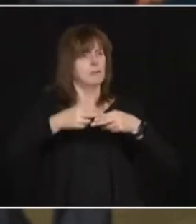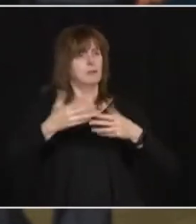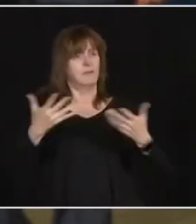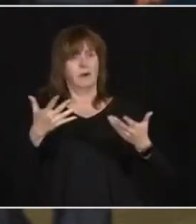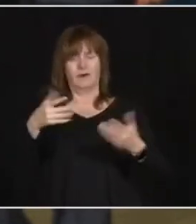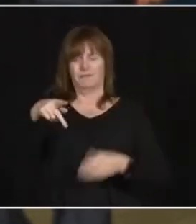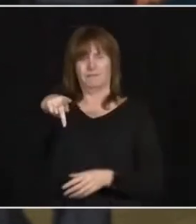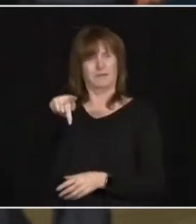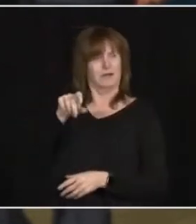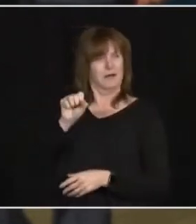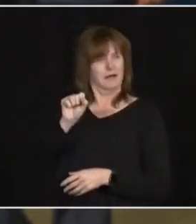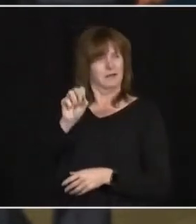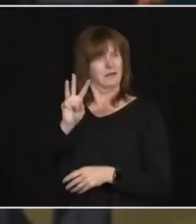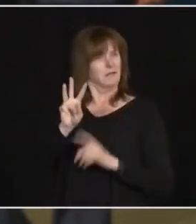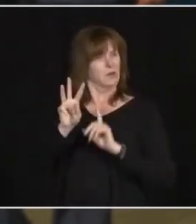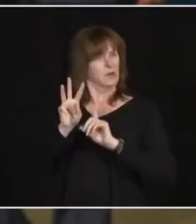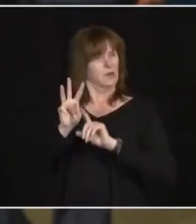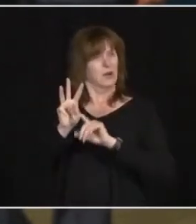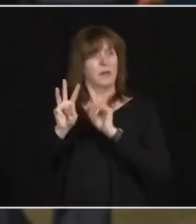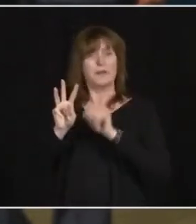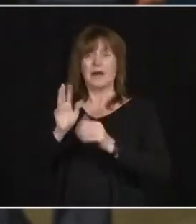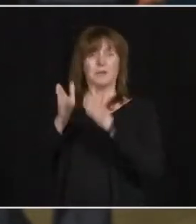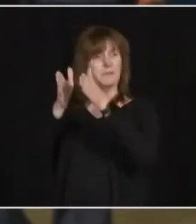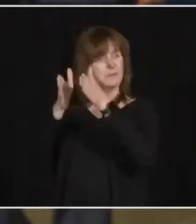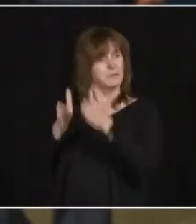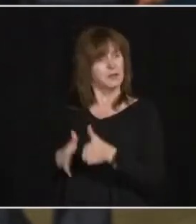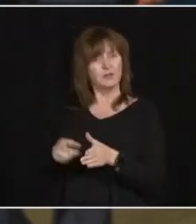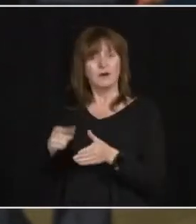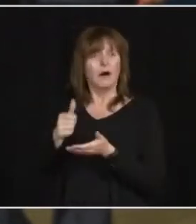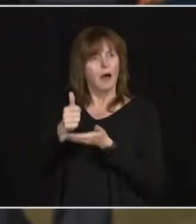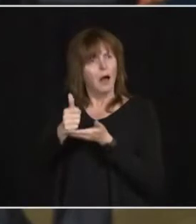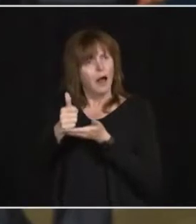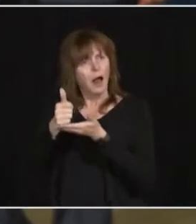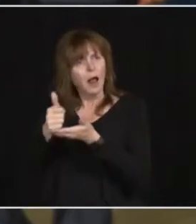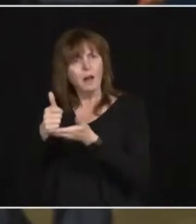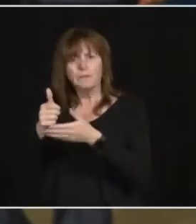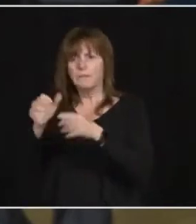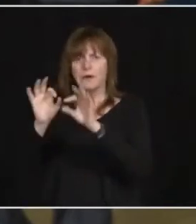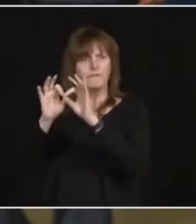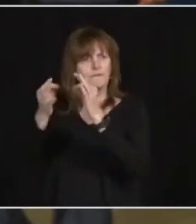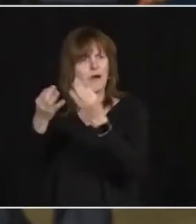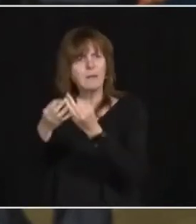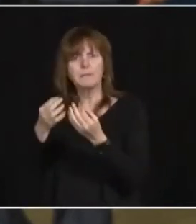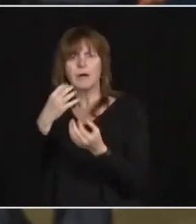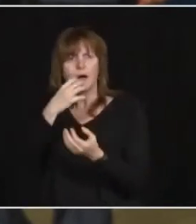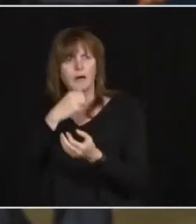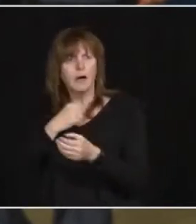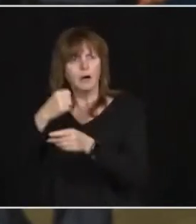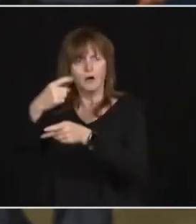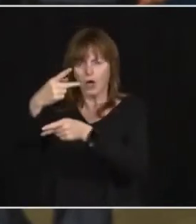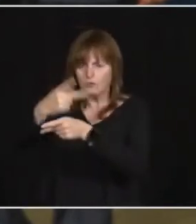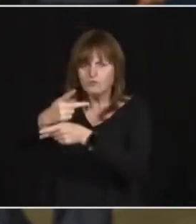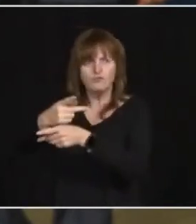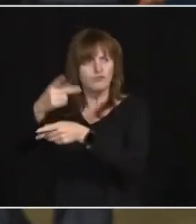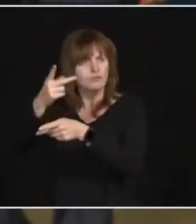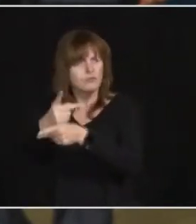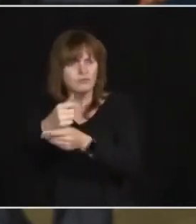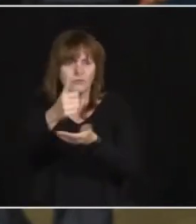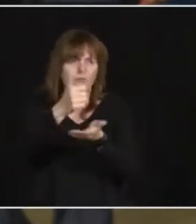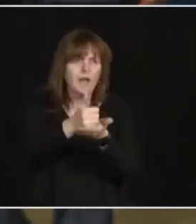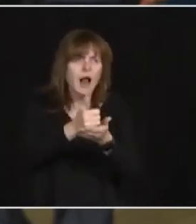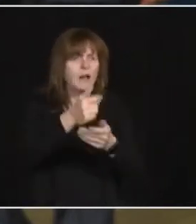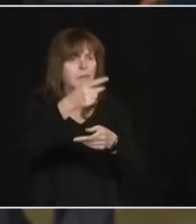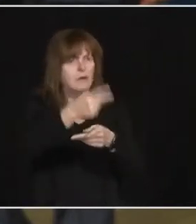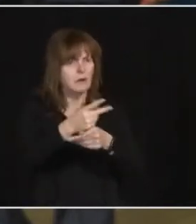worker that impacted the life of their loved one in a big way. And I have those stories too. And as we continue